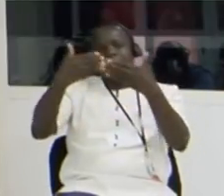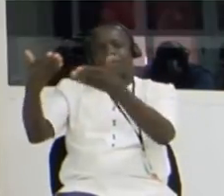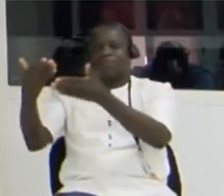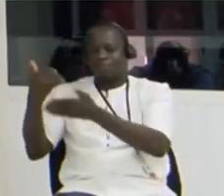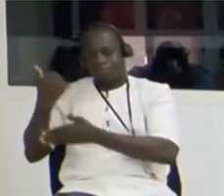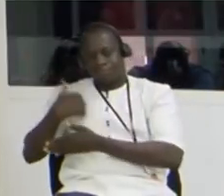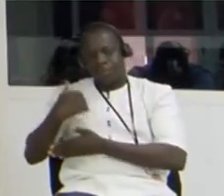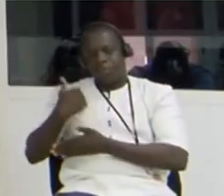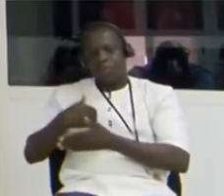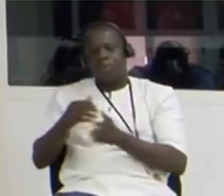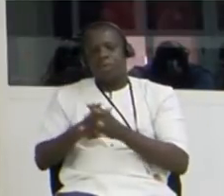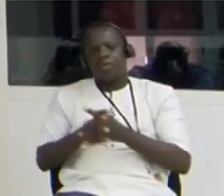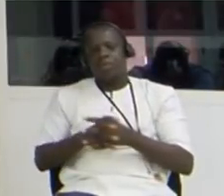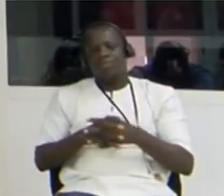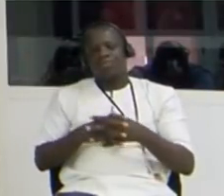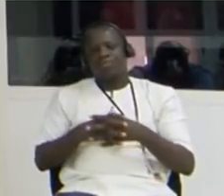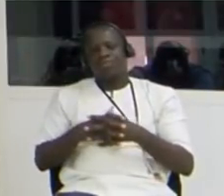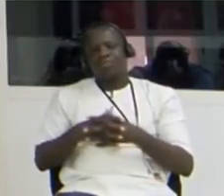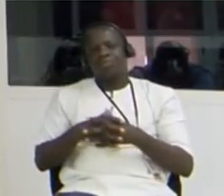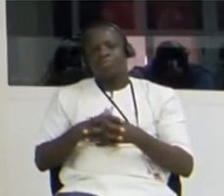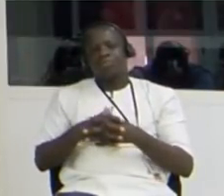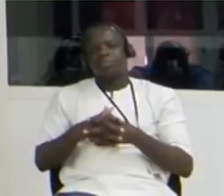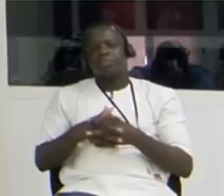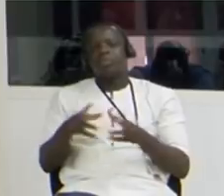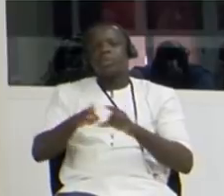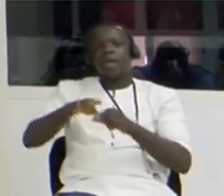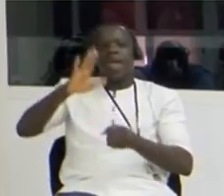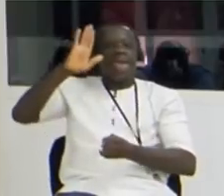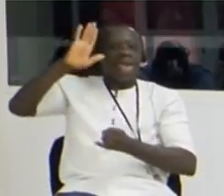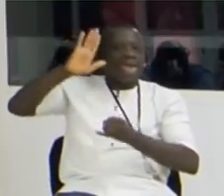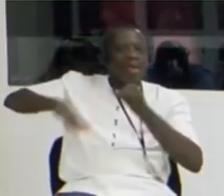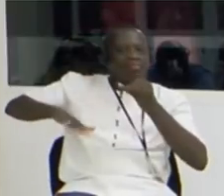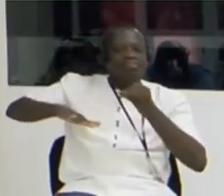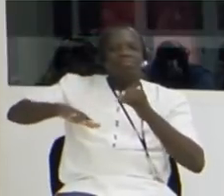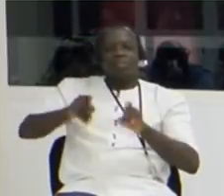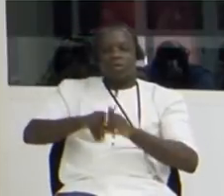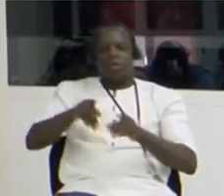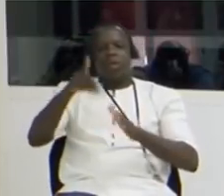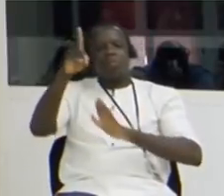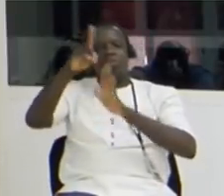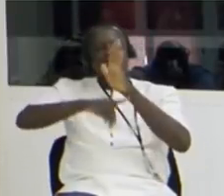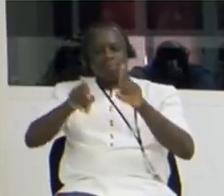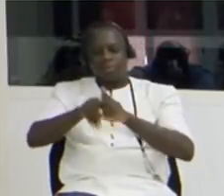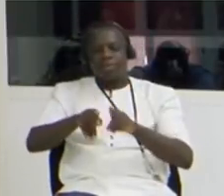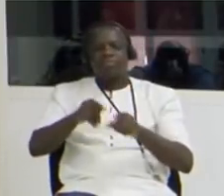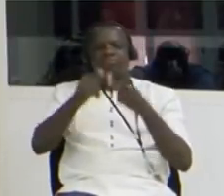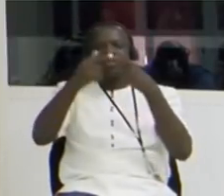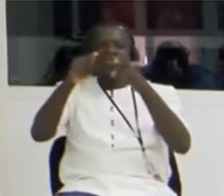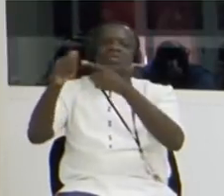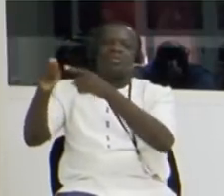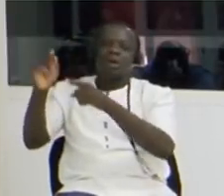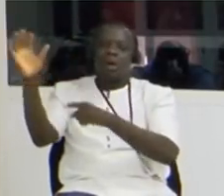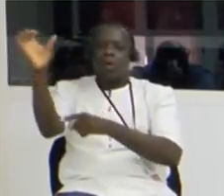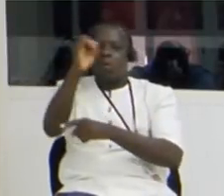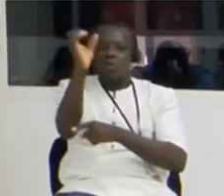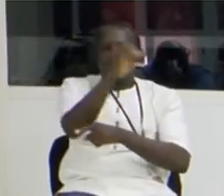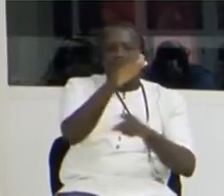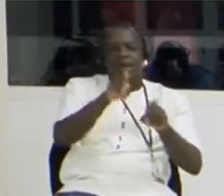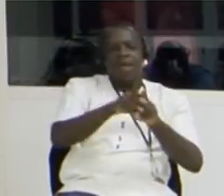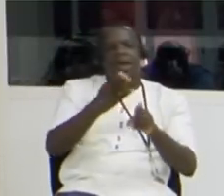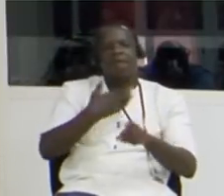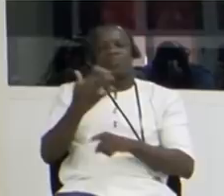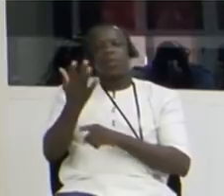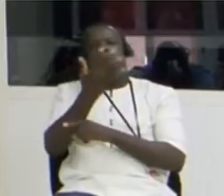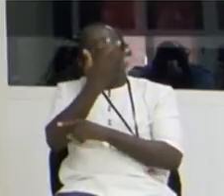But at the end of the pageant, prizes we are given to the girls, and that involve flowers.